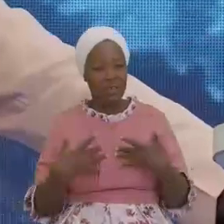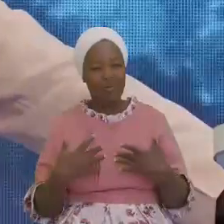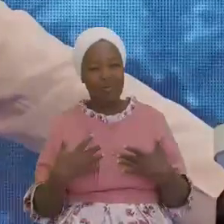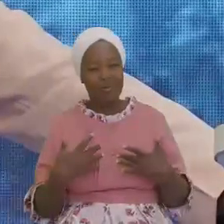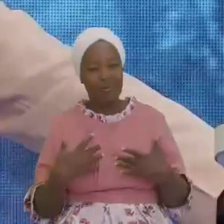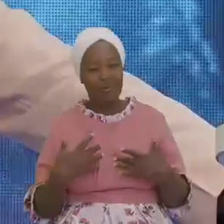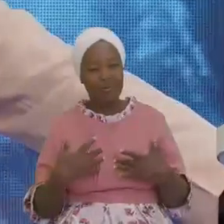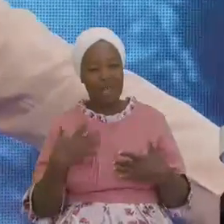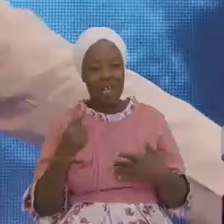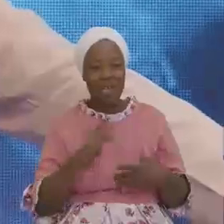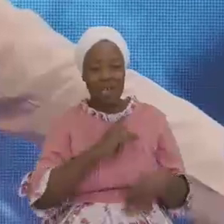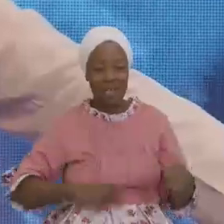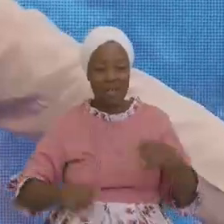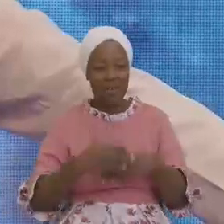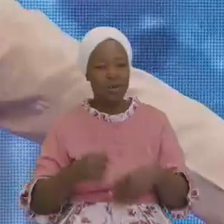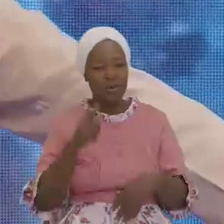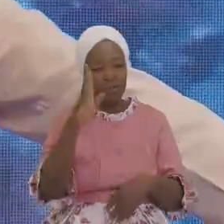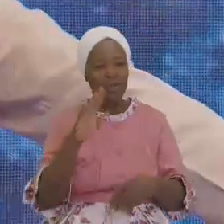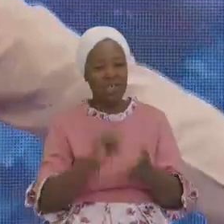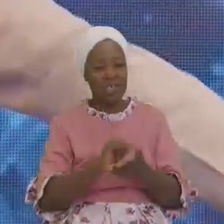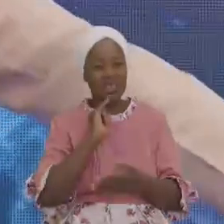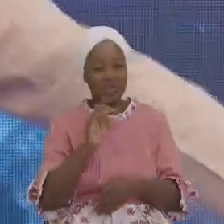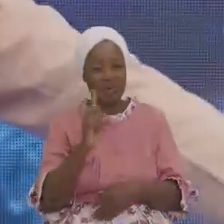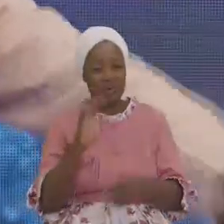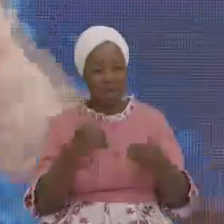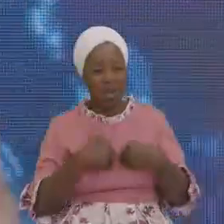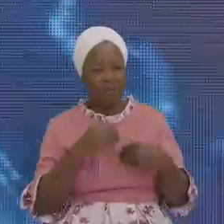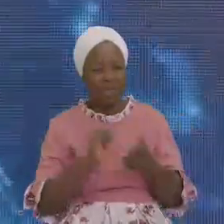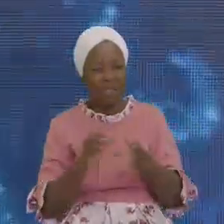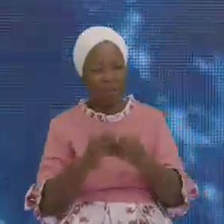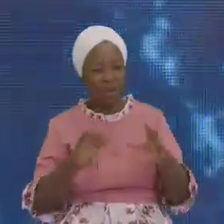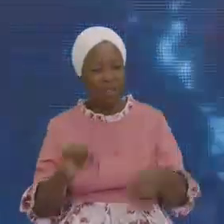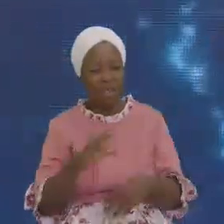The kingdom of God, that's your heart. That's where you have abounding life.